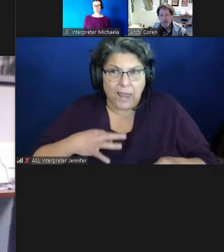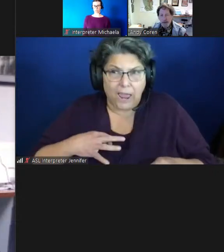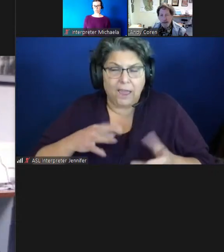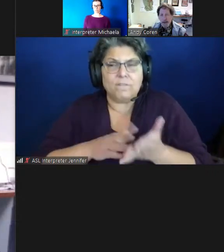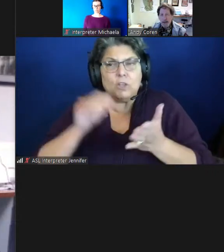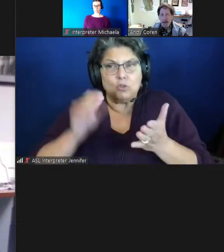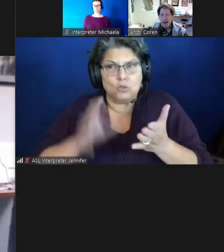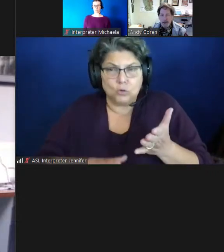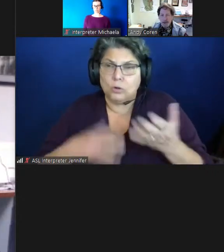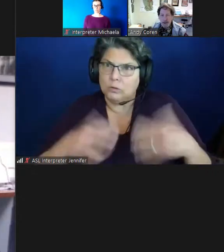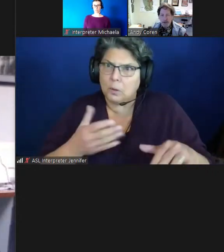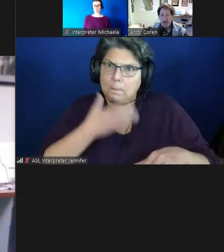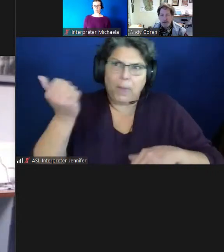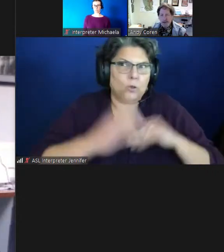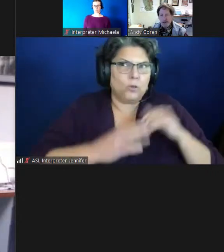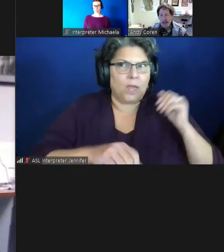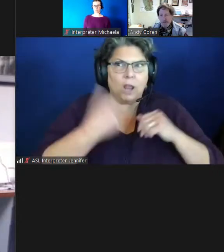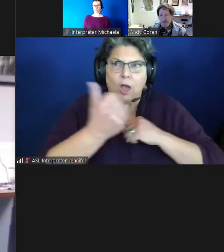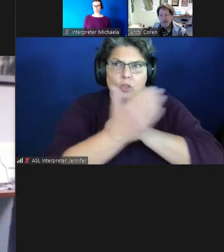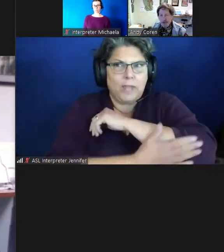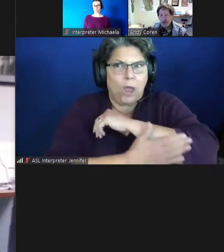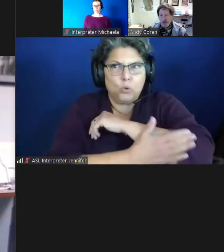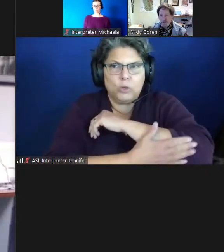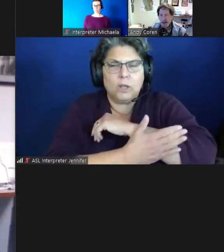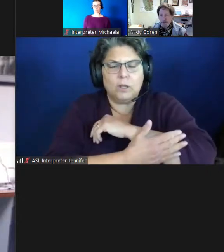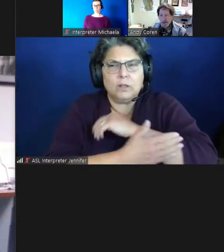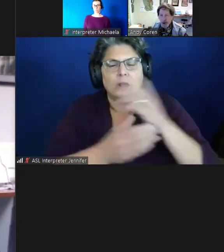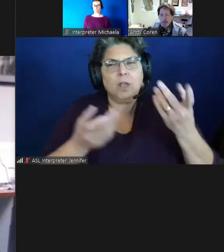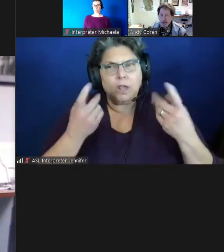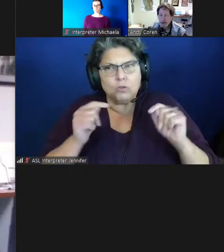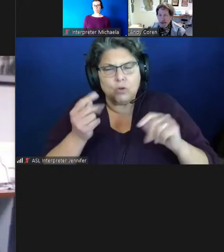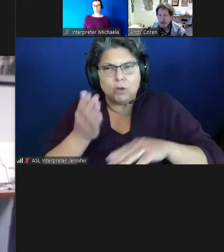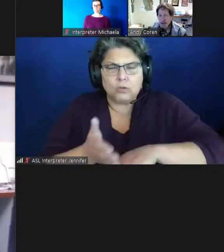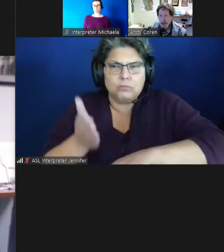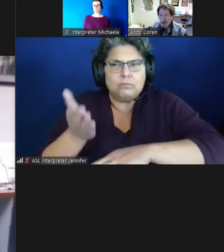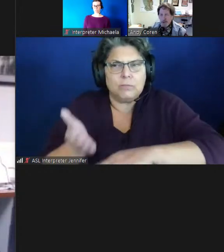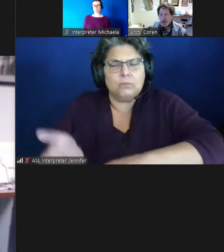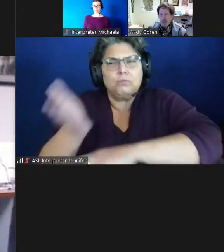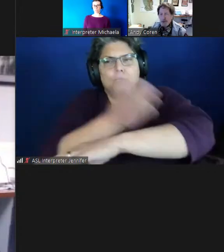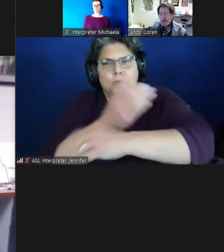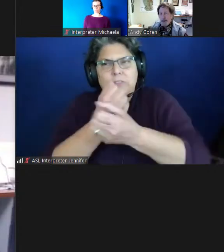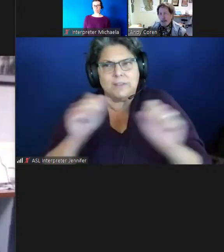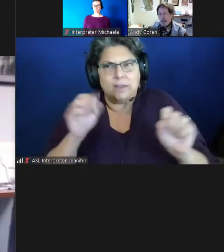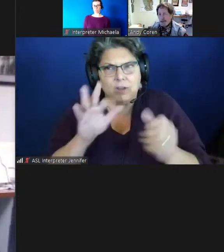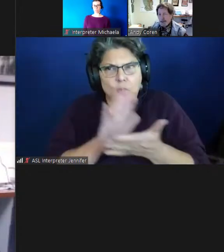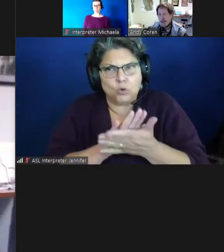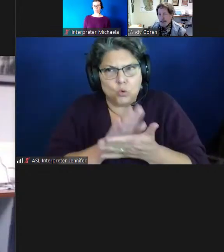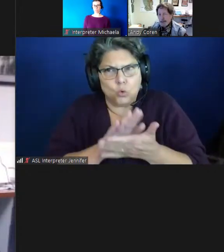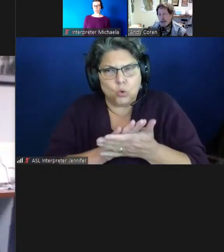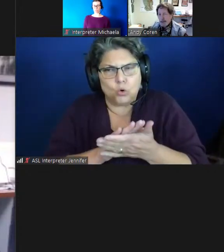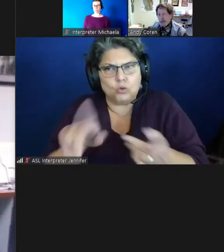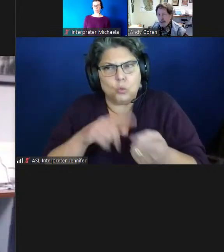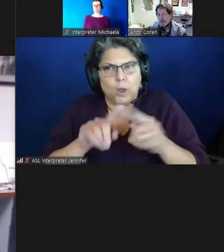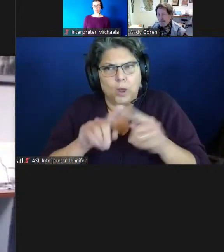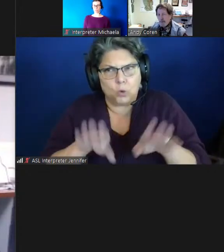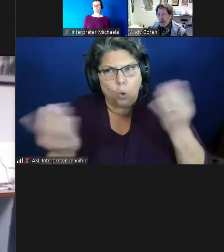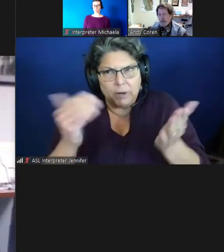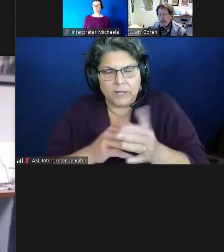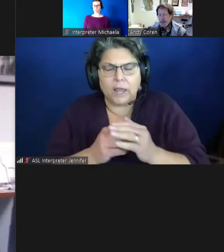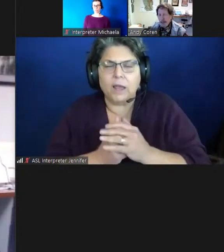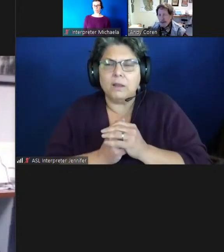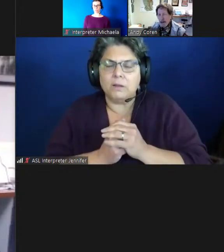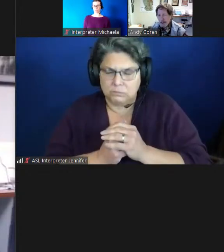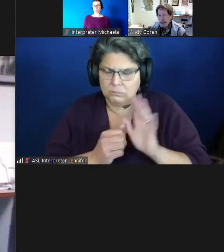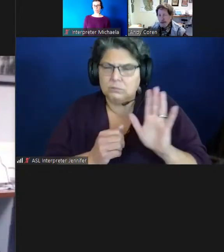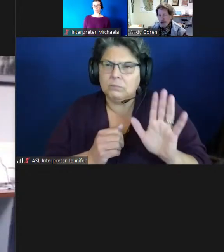are helping to increase the safety of the schools upon reopening. These kids were told to test the night before